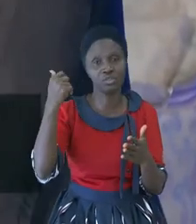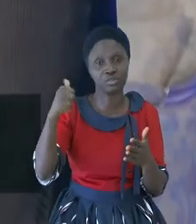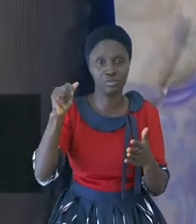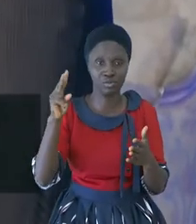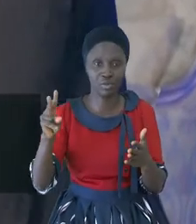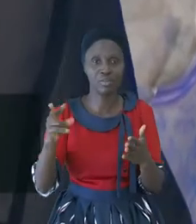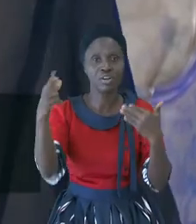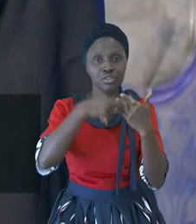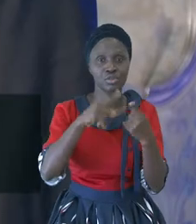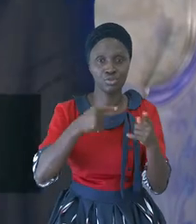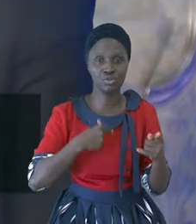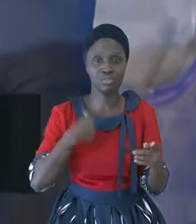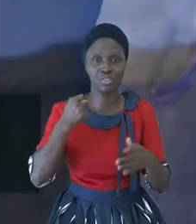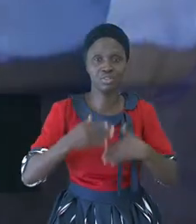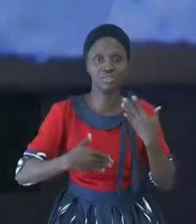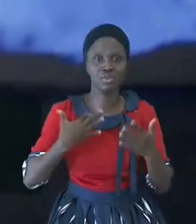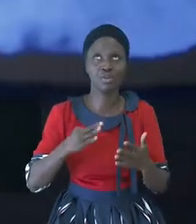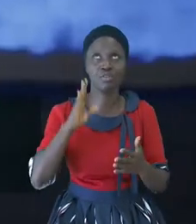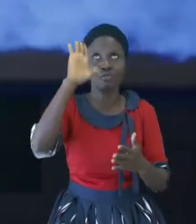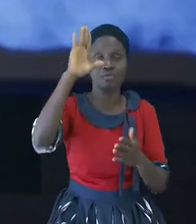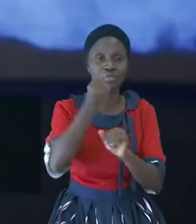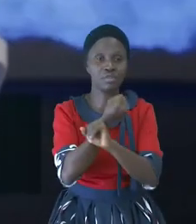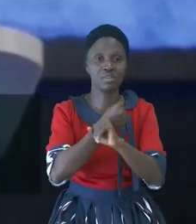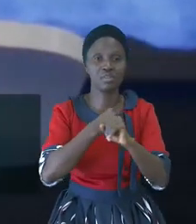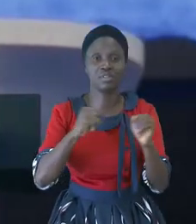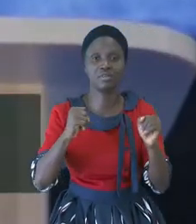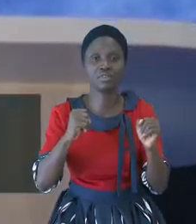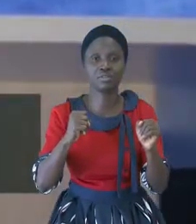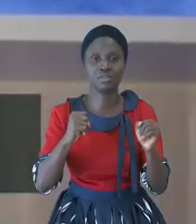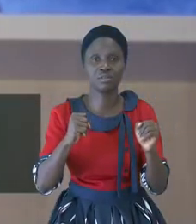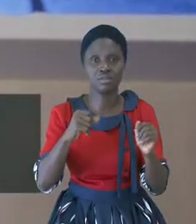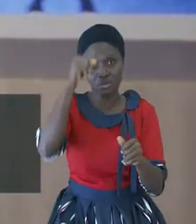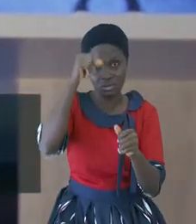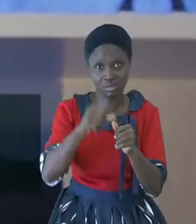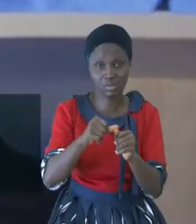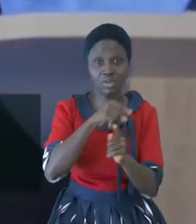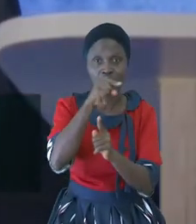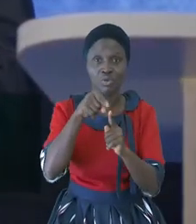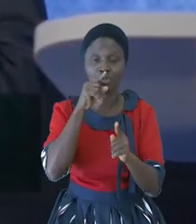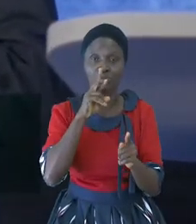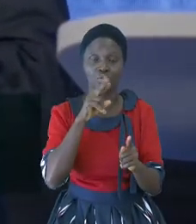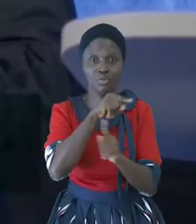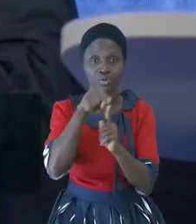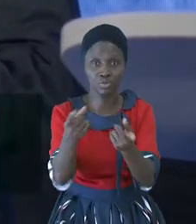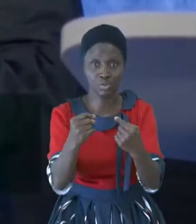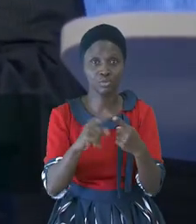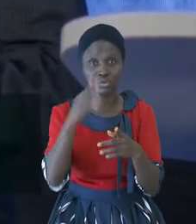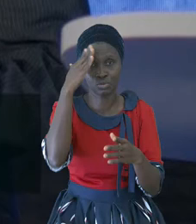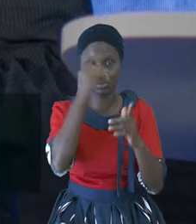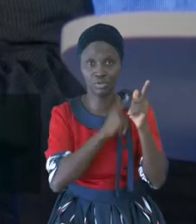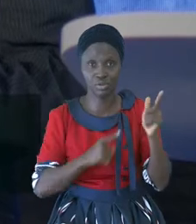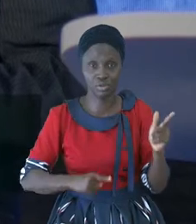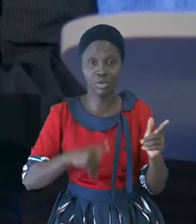thy salvation. Do you remember when you were born again and you came to know the Lord, the